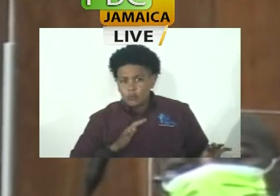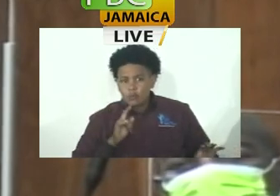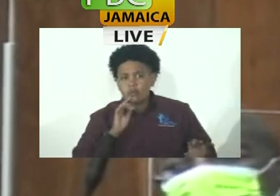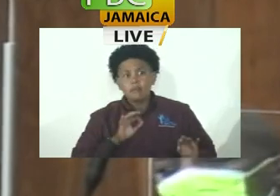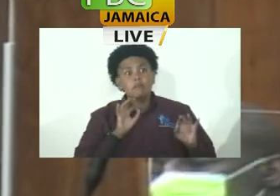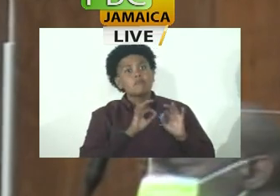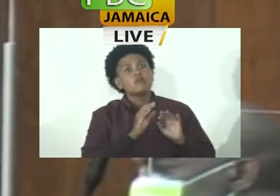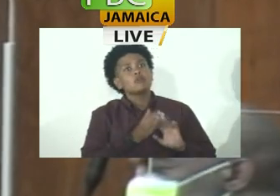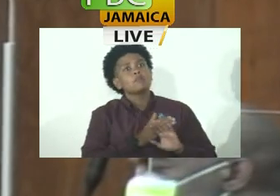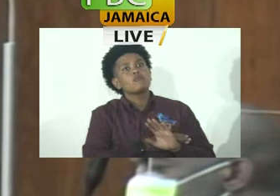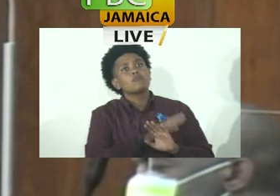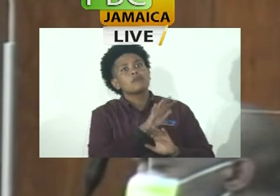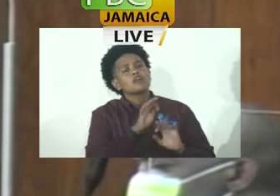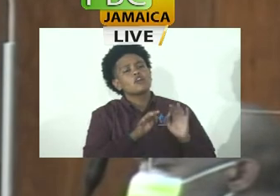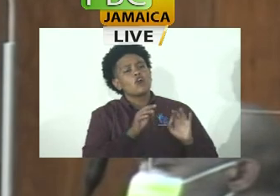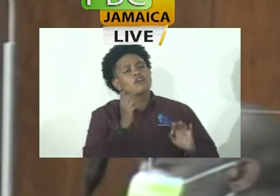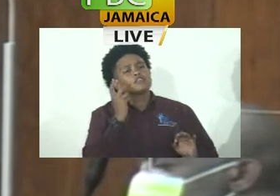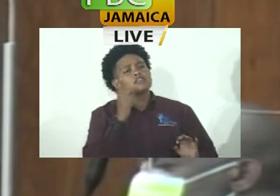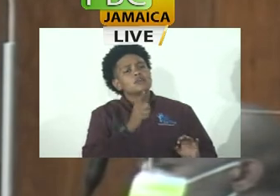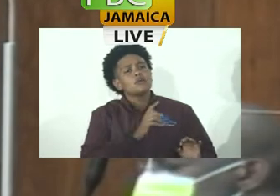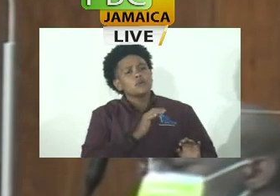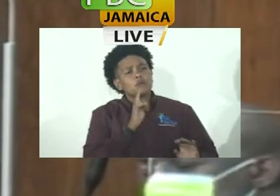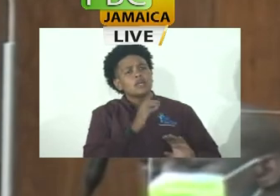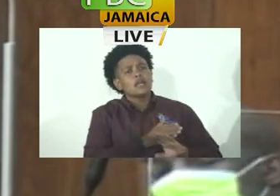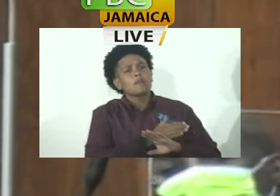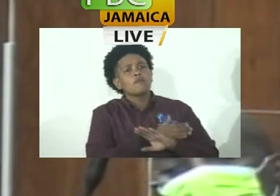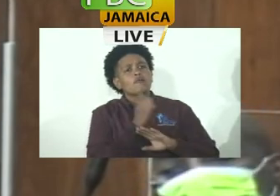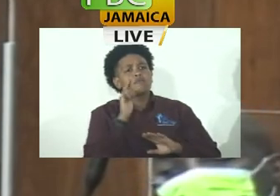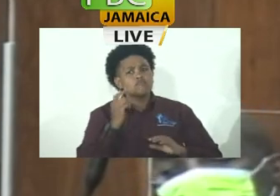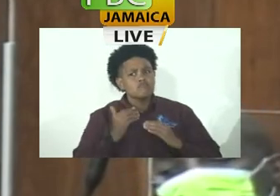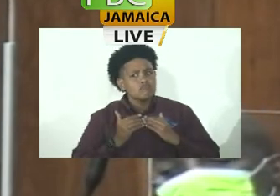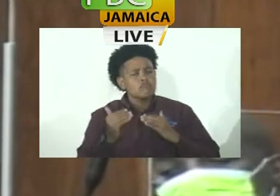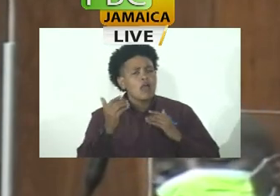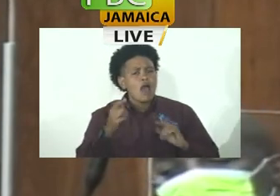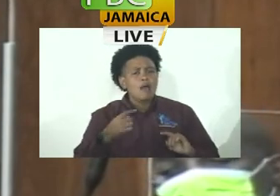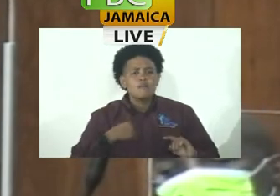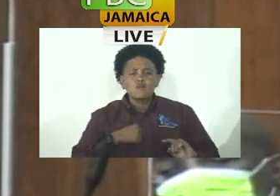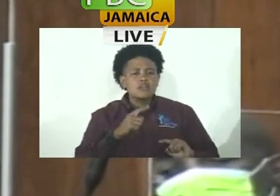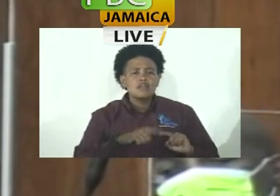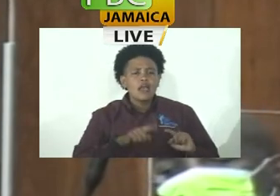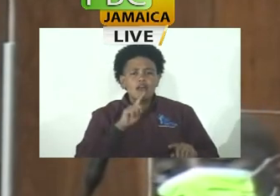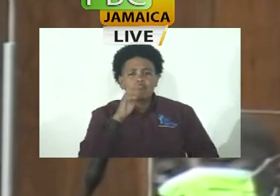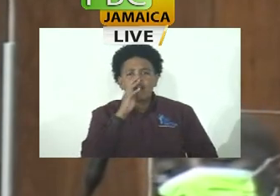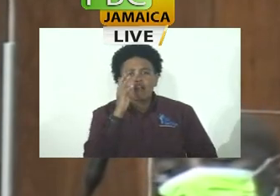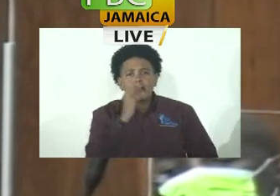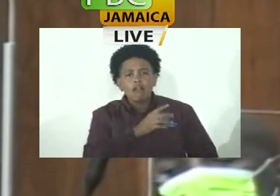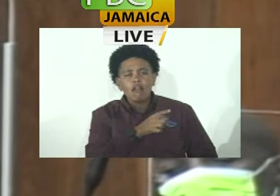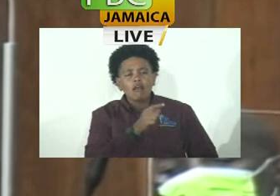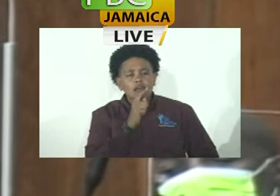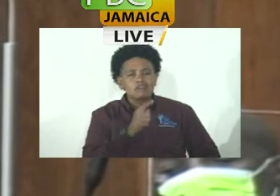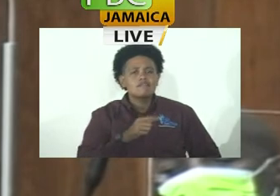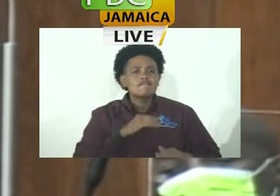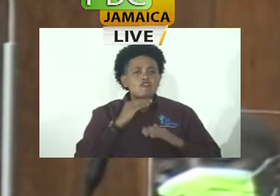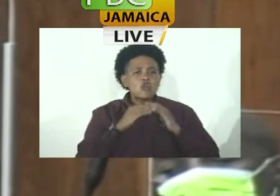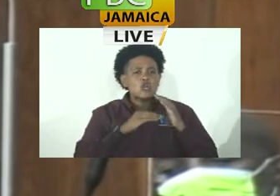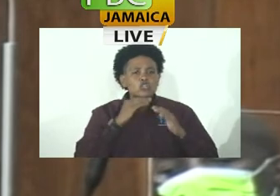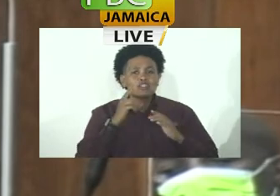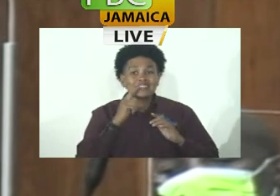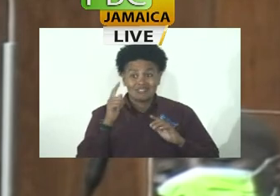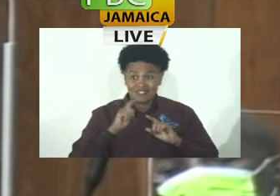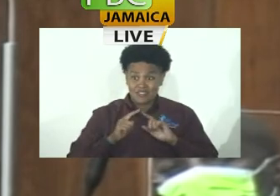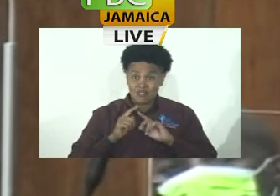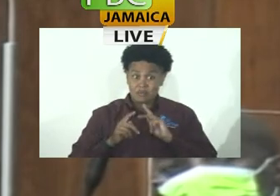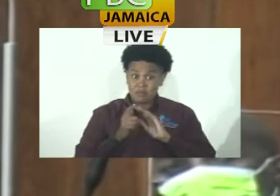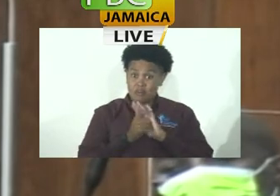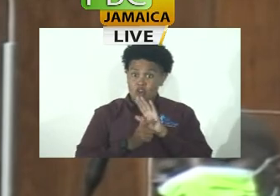courts and see even greater improvements forthcoming we cannot ignore the frustration of litigants